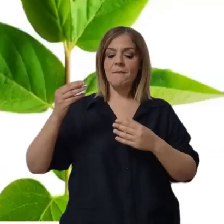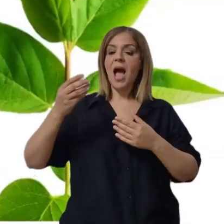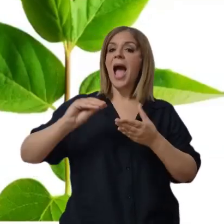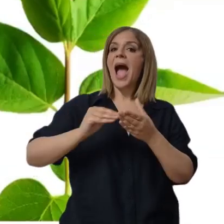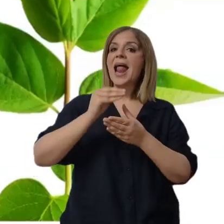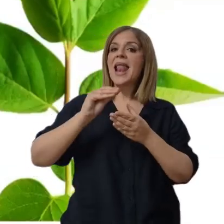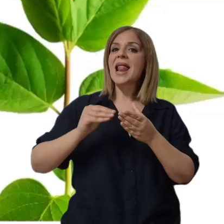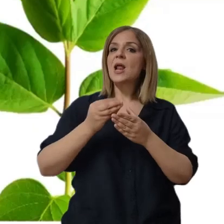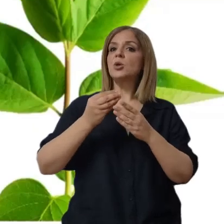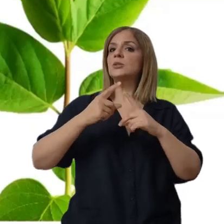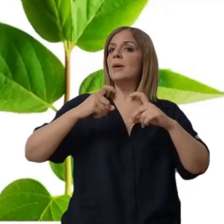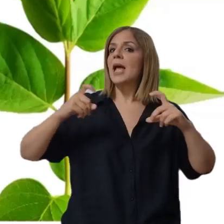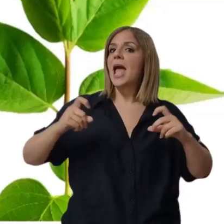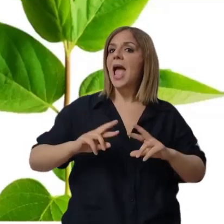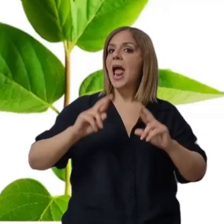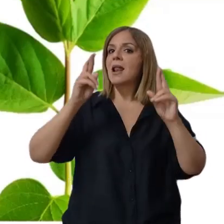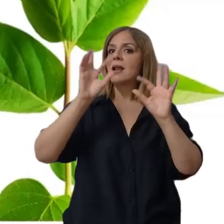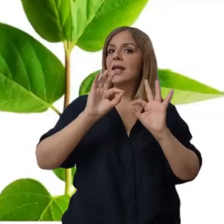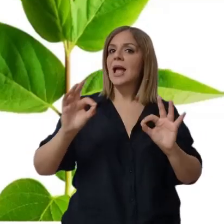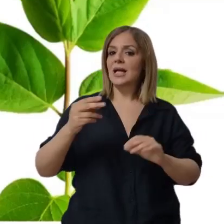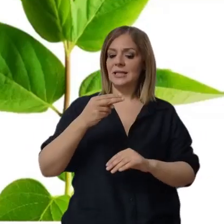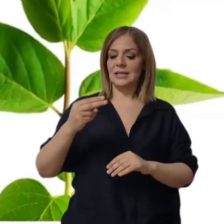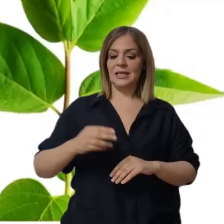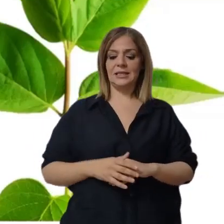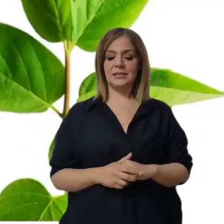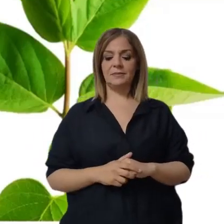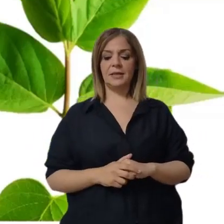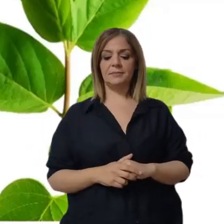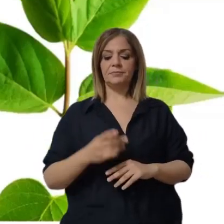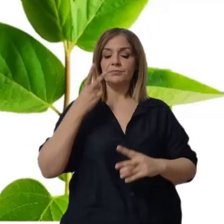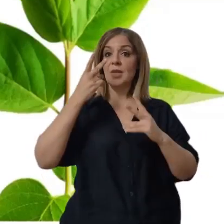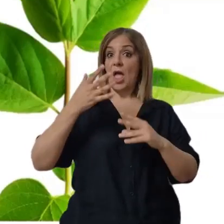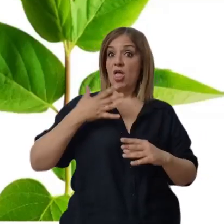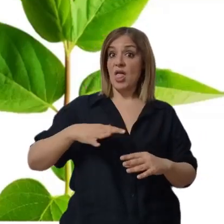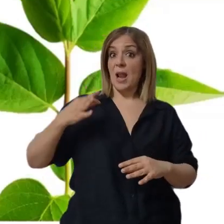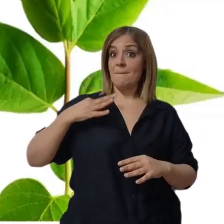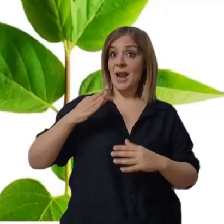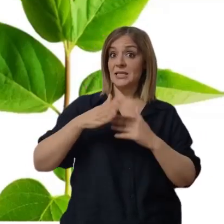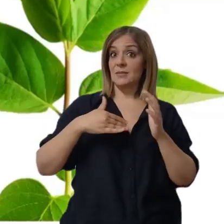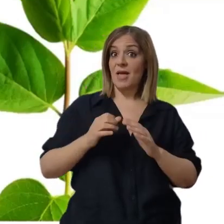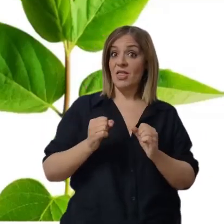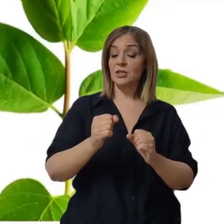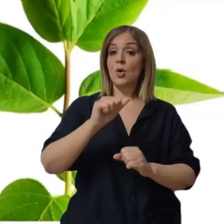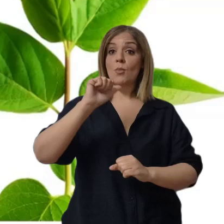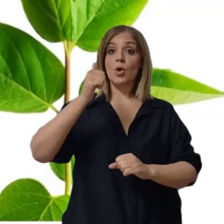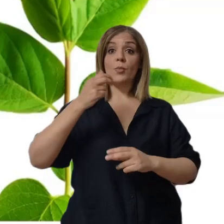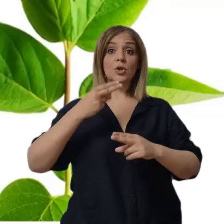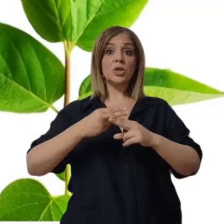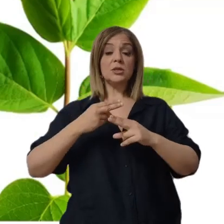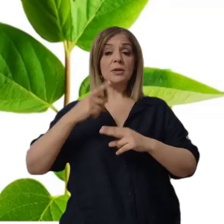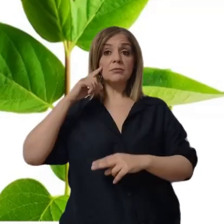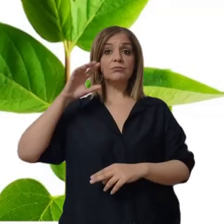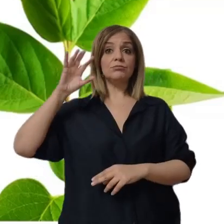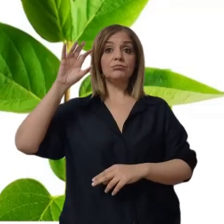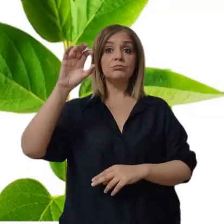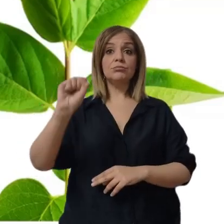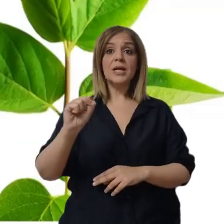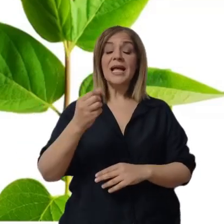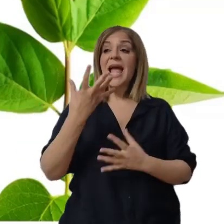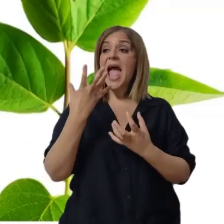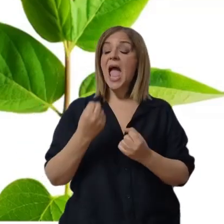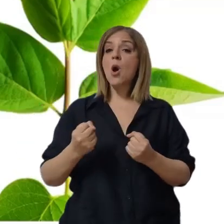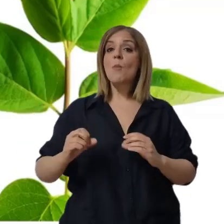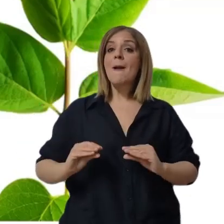energies. So to develop green skills, we first need to understand our energy